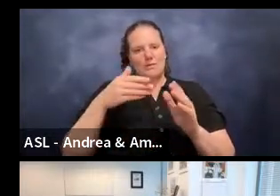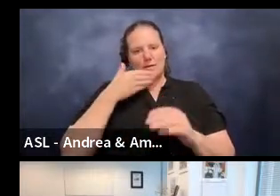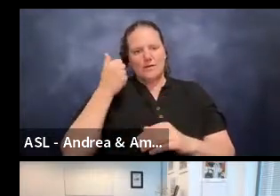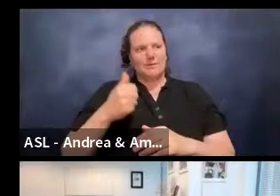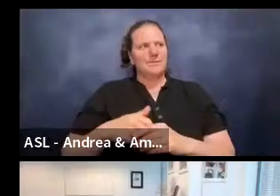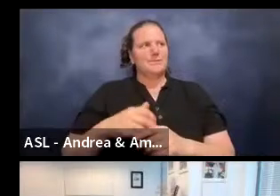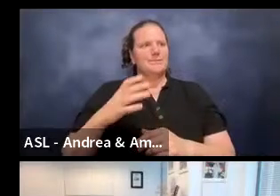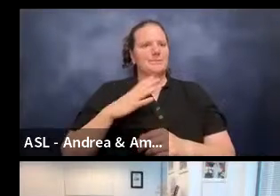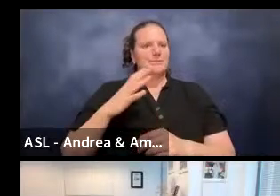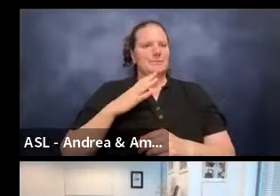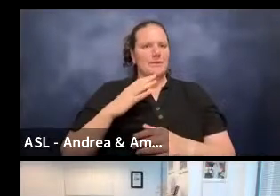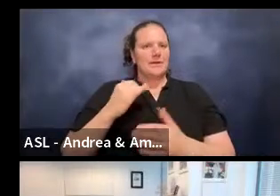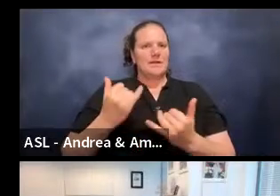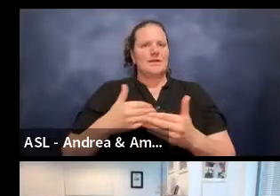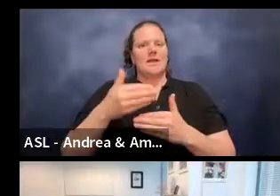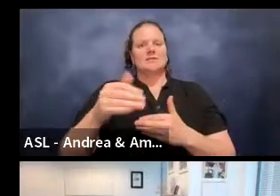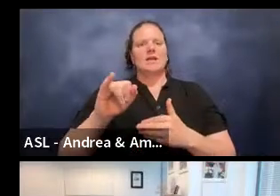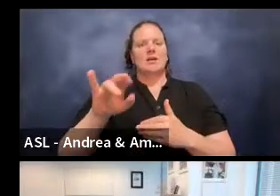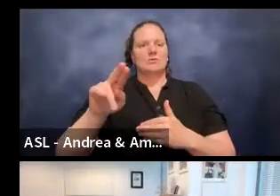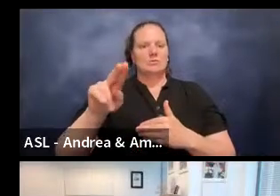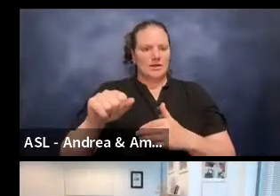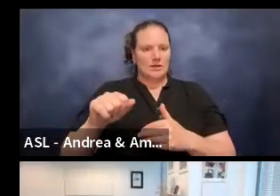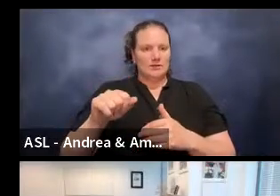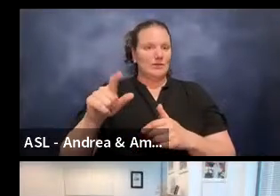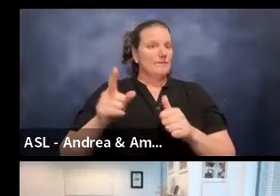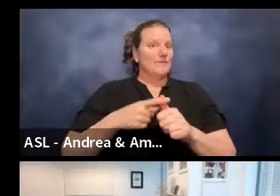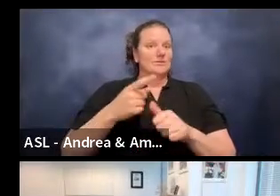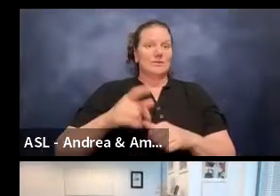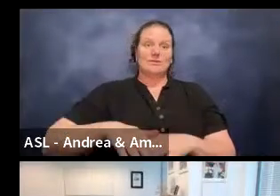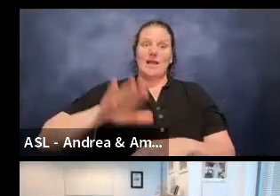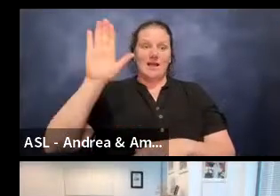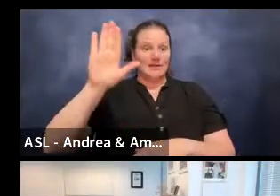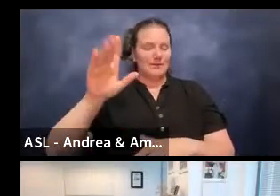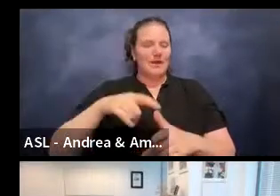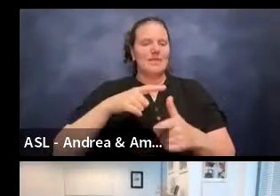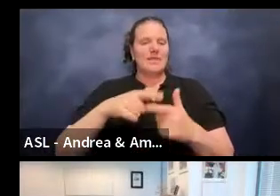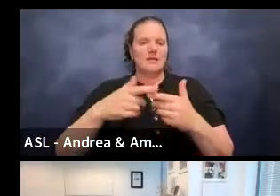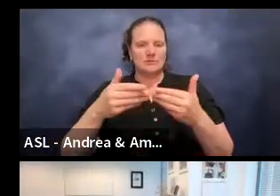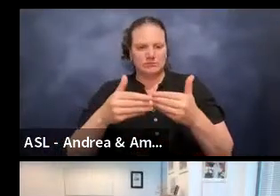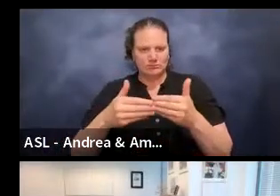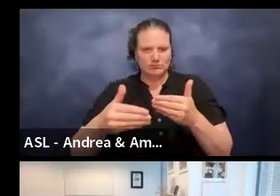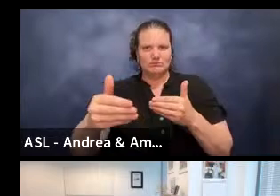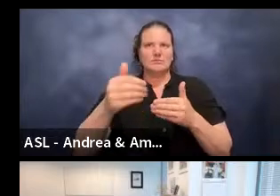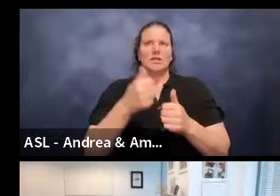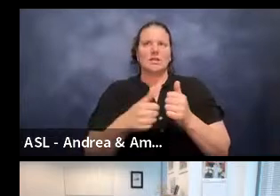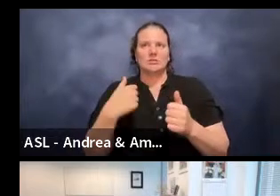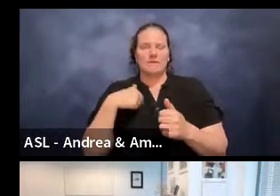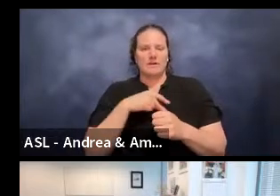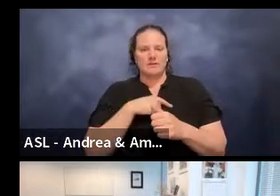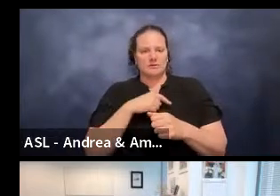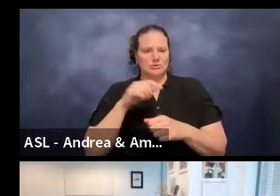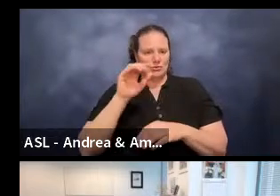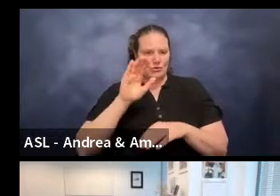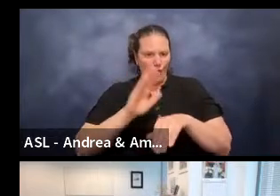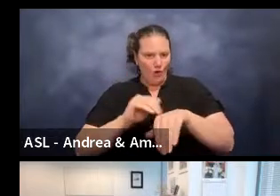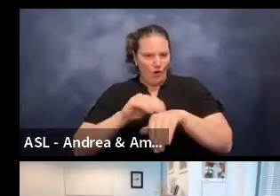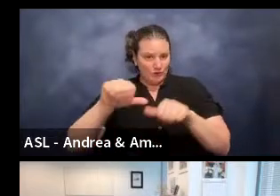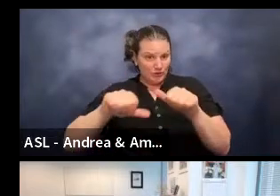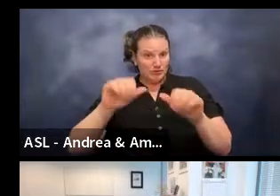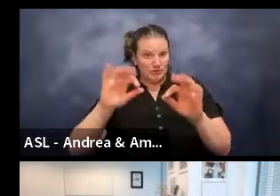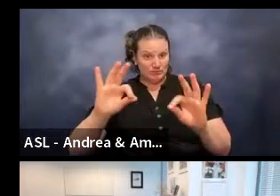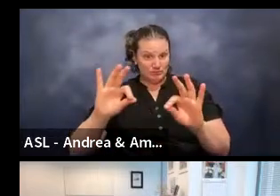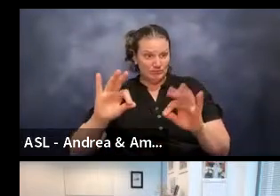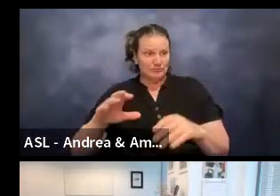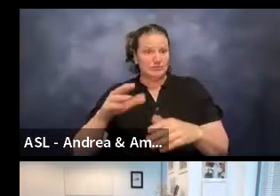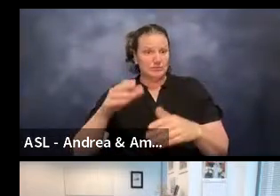gonna pick on Irina as she was the first one to get her hand up, and then from then on, if each of us would just call on each other, that would be great.